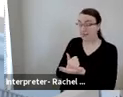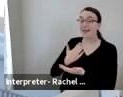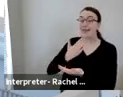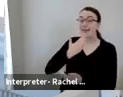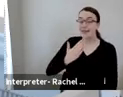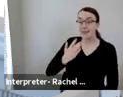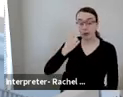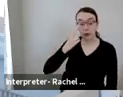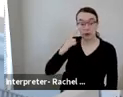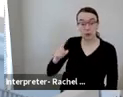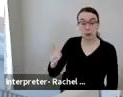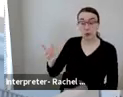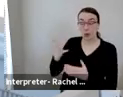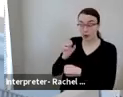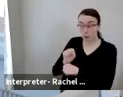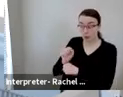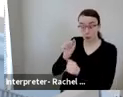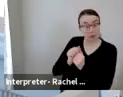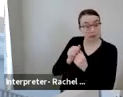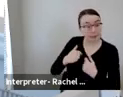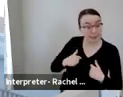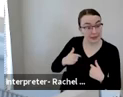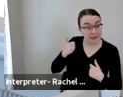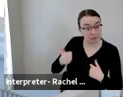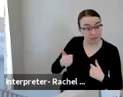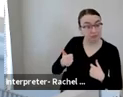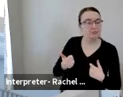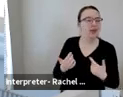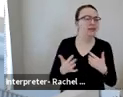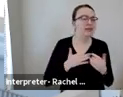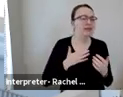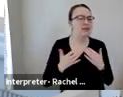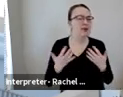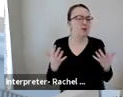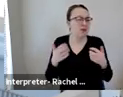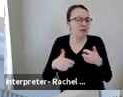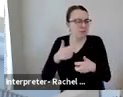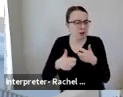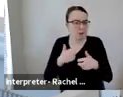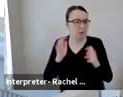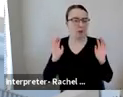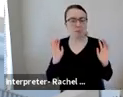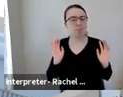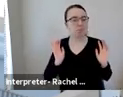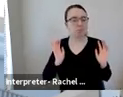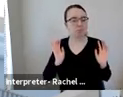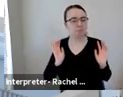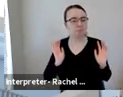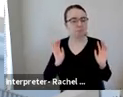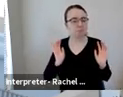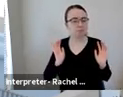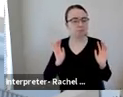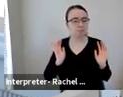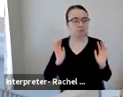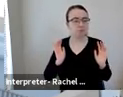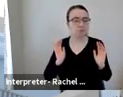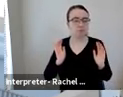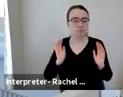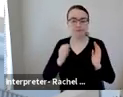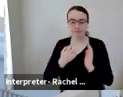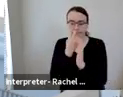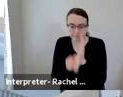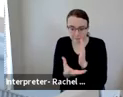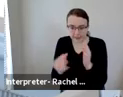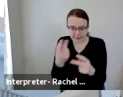for wanting to work with me. And no matter what the problem is, diving into it and